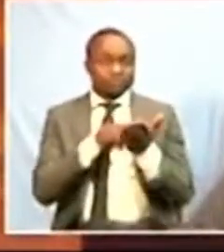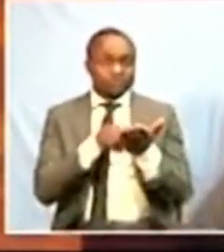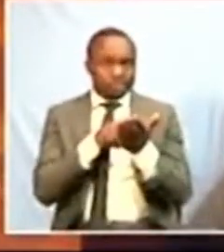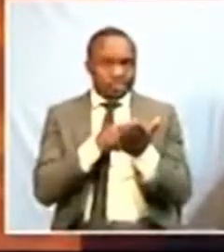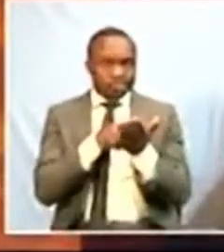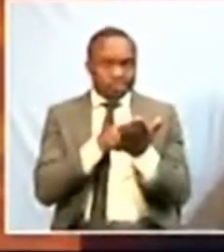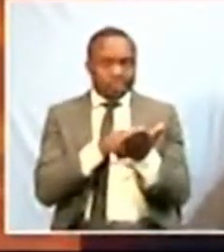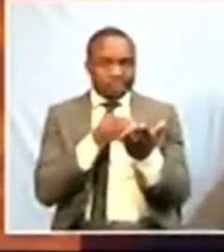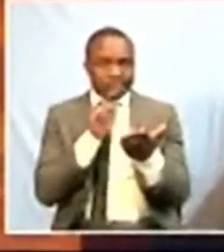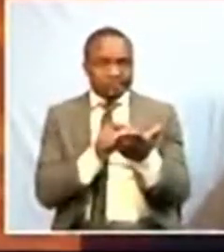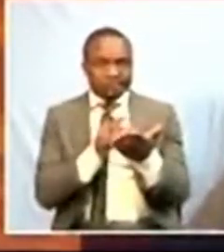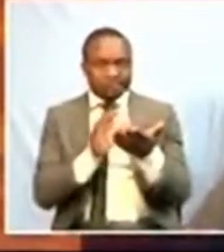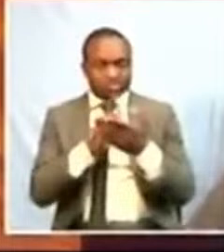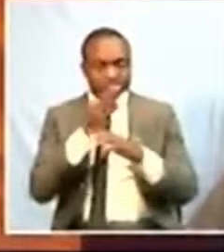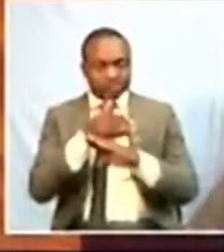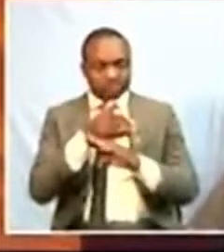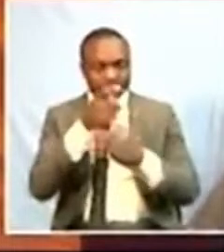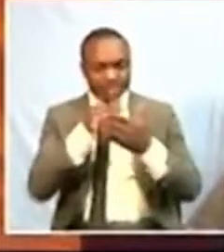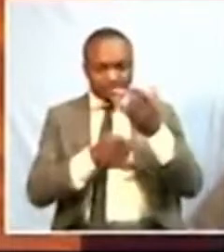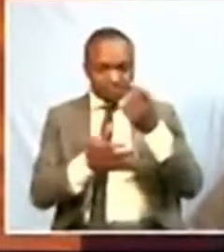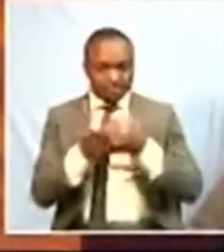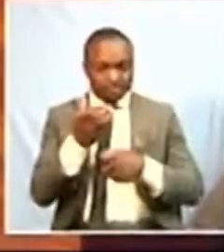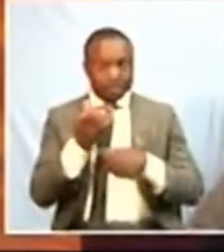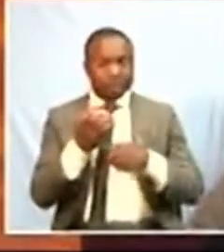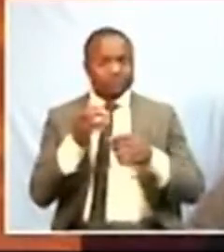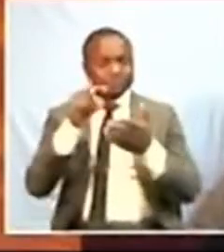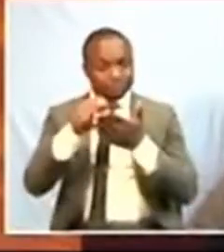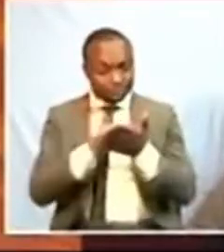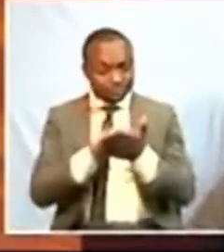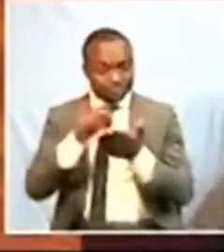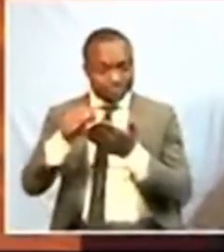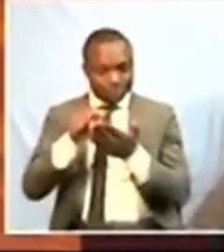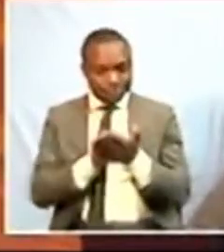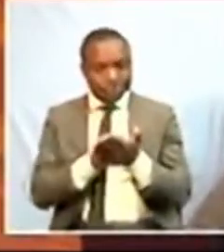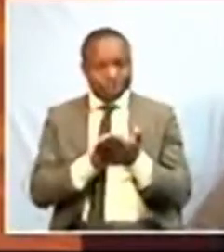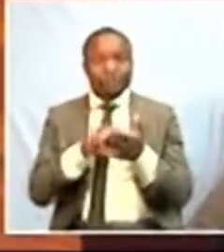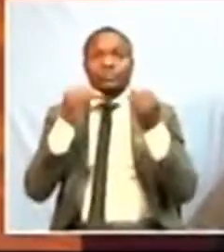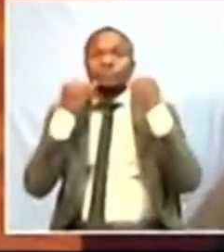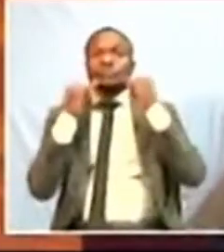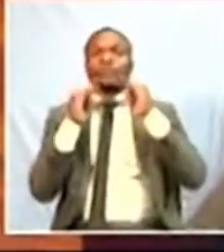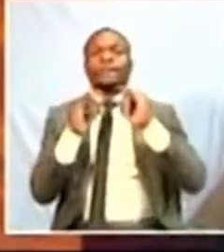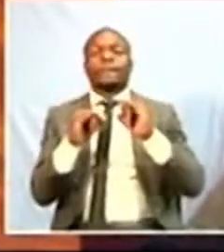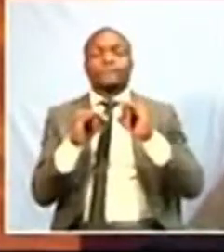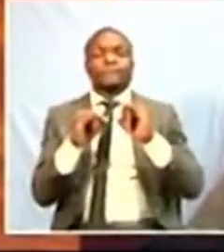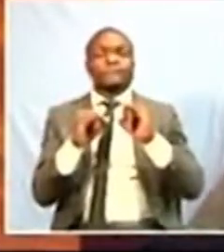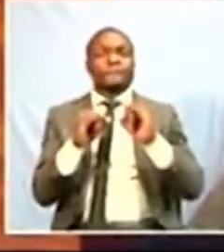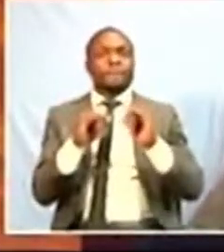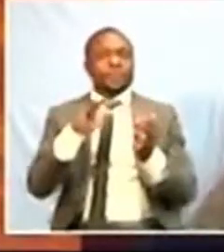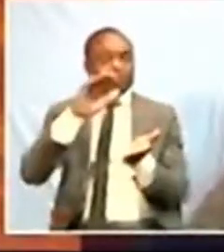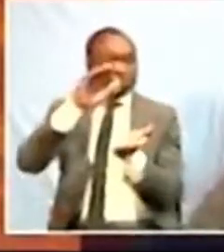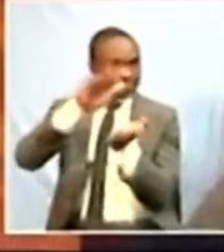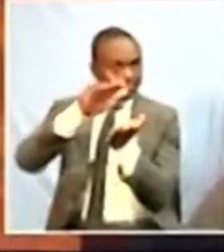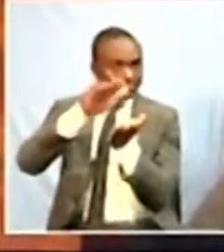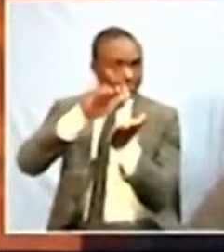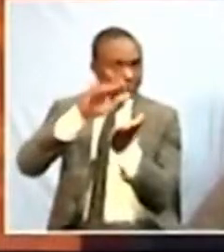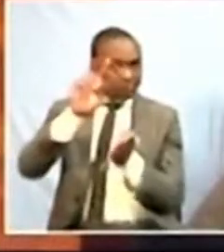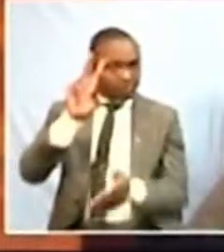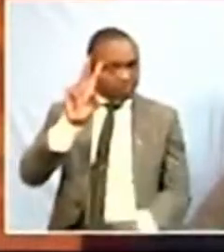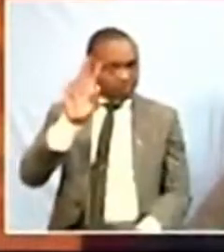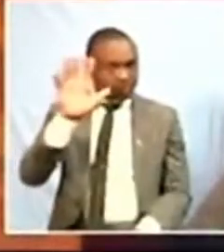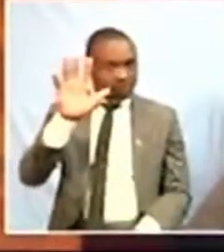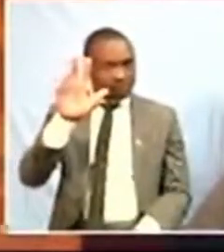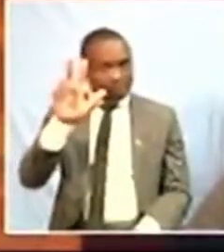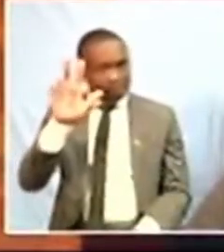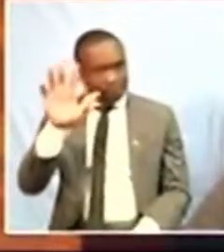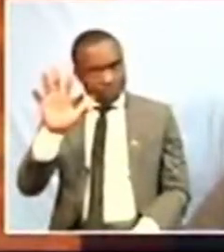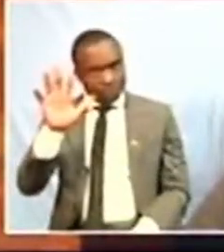after a wider consultation. We did the testing and was told actually it's actually thickness 25,